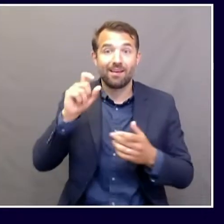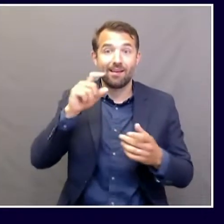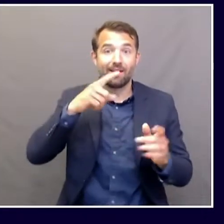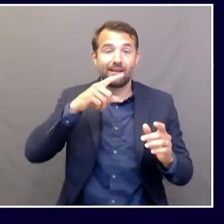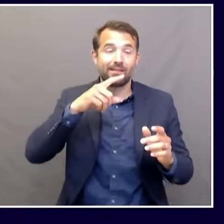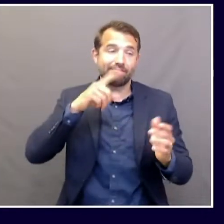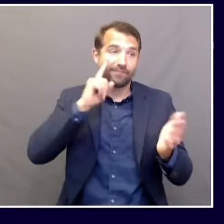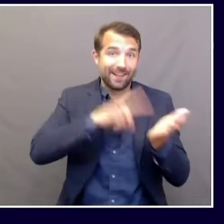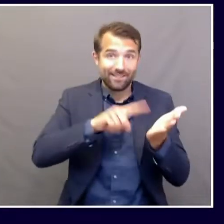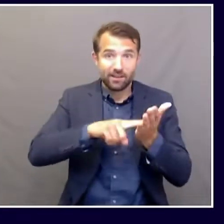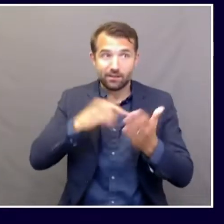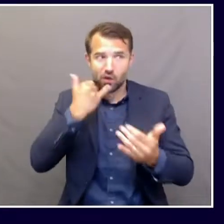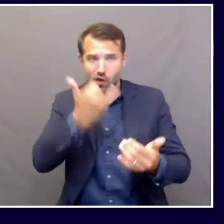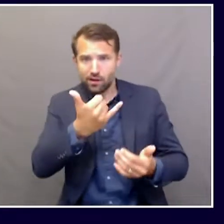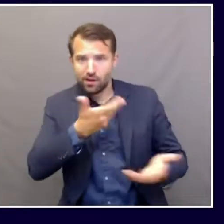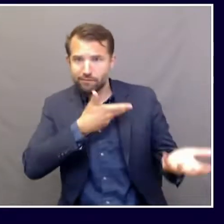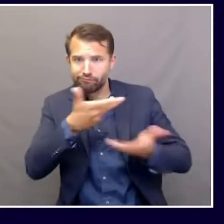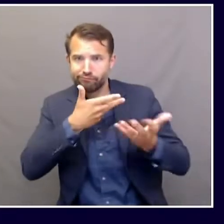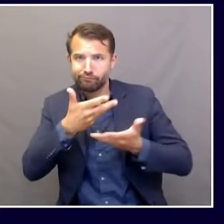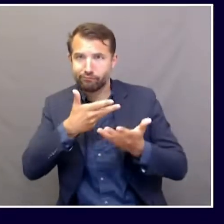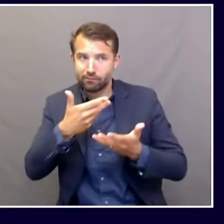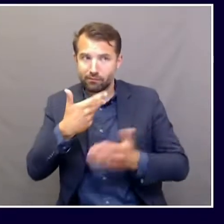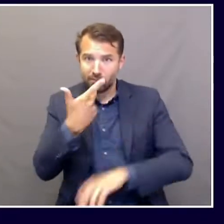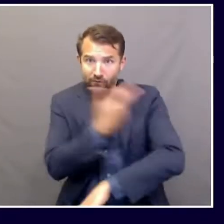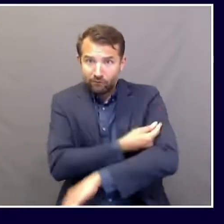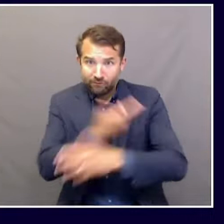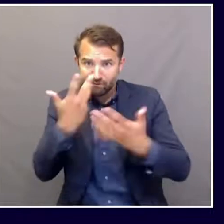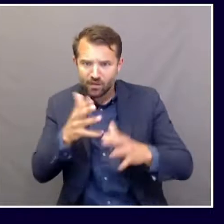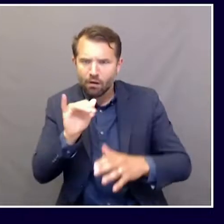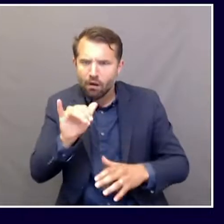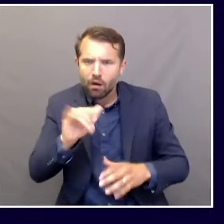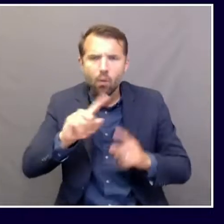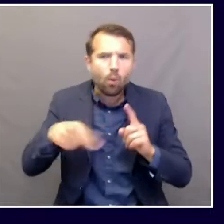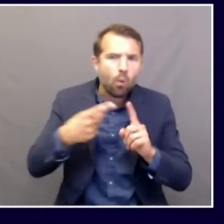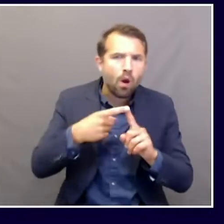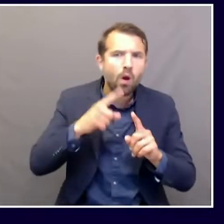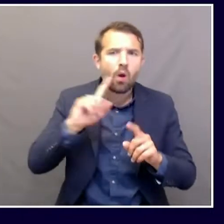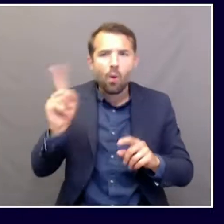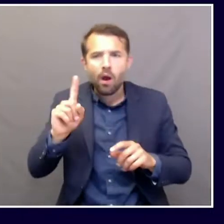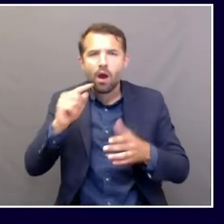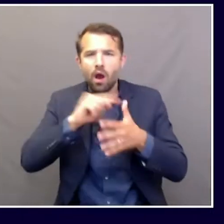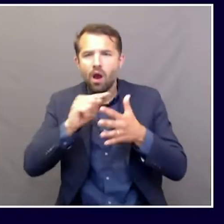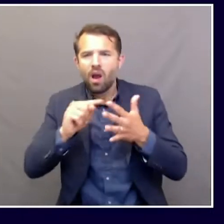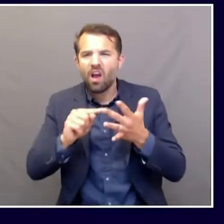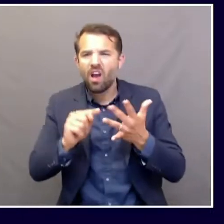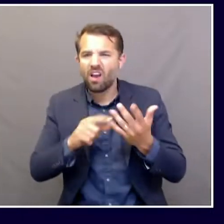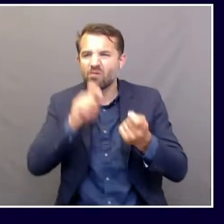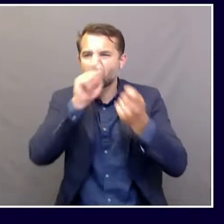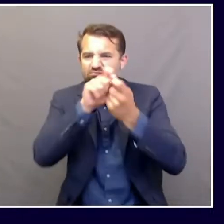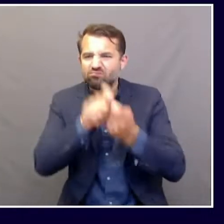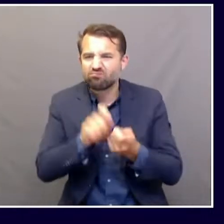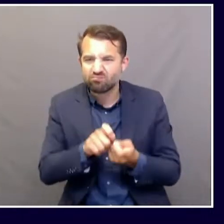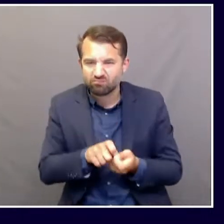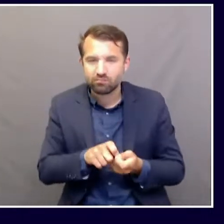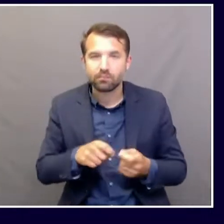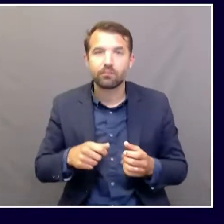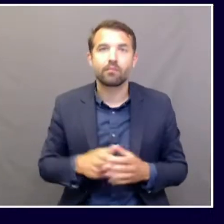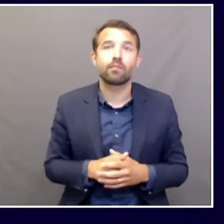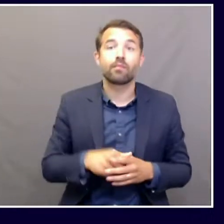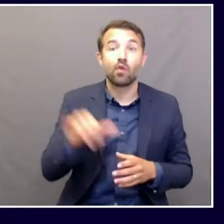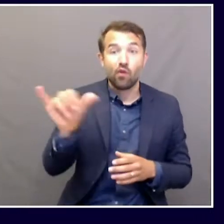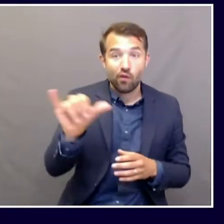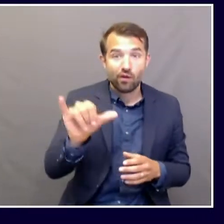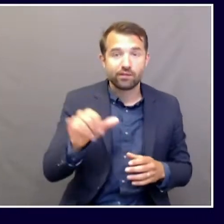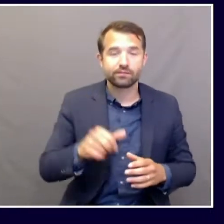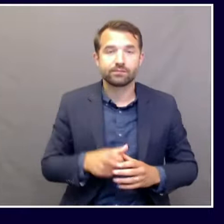vaccinated and we do a deeper dive. When did you get vaccinated? That sort of thing. But we also find out about some of these cases because some